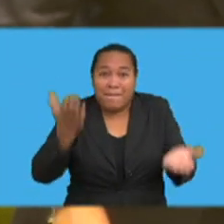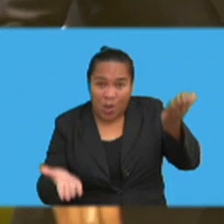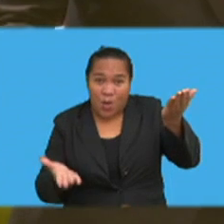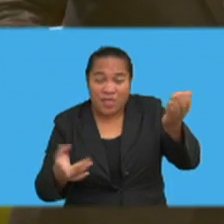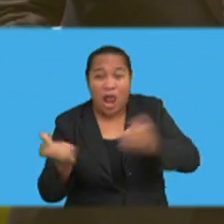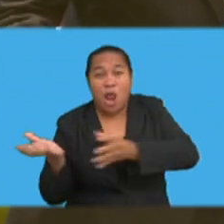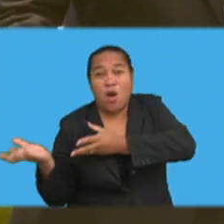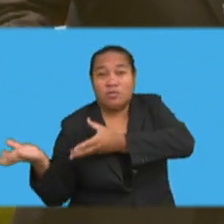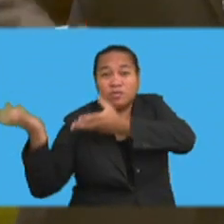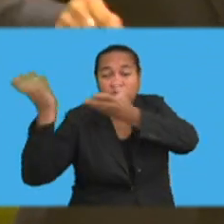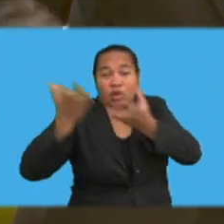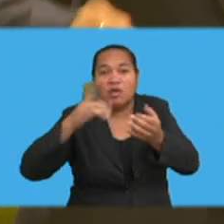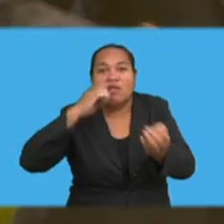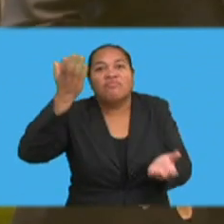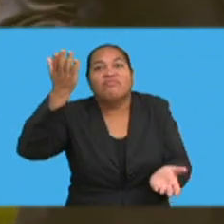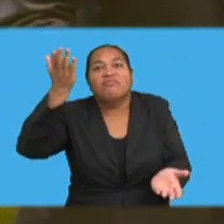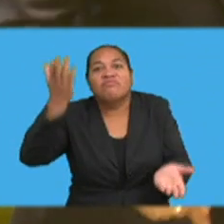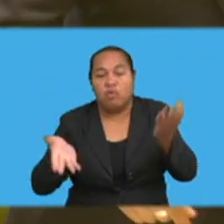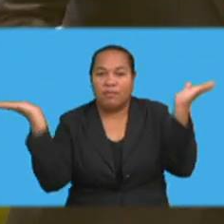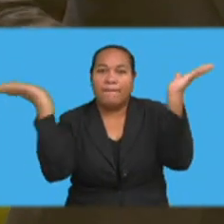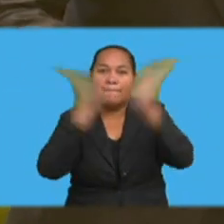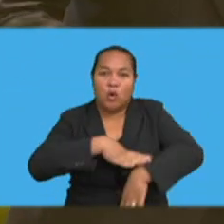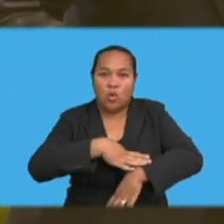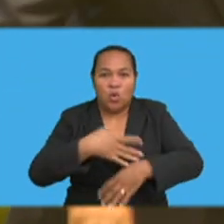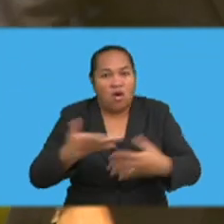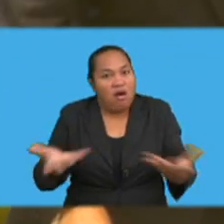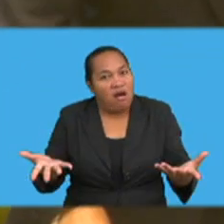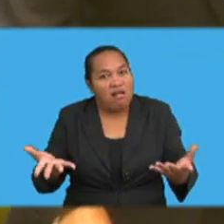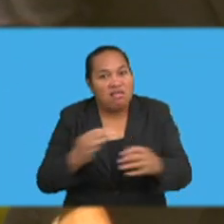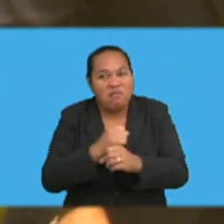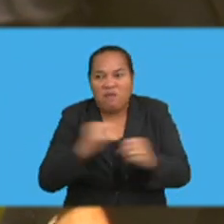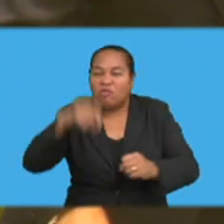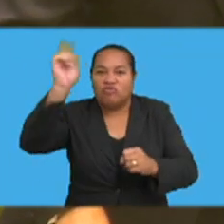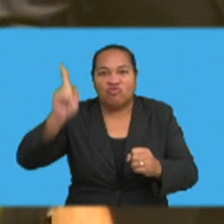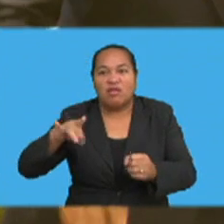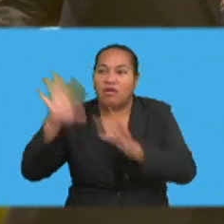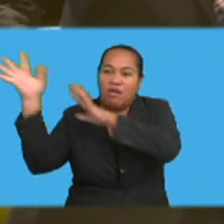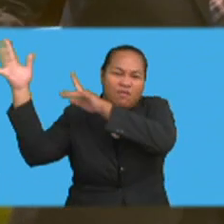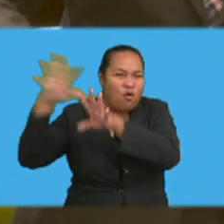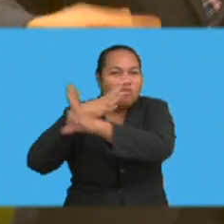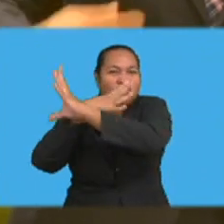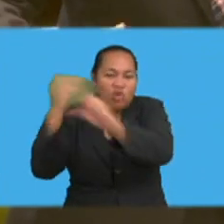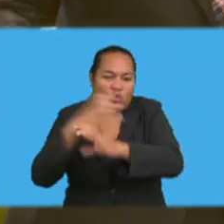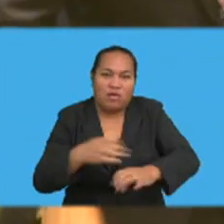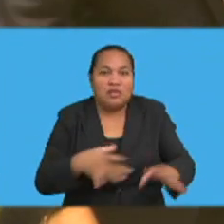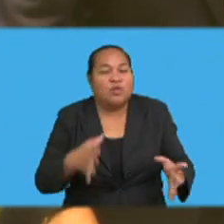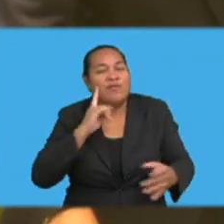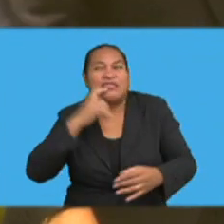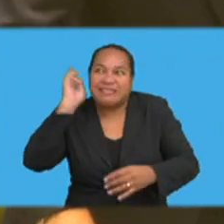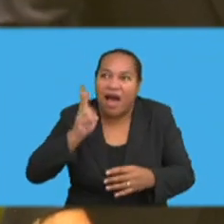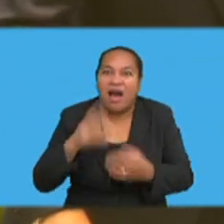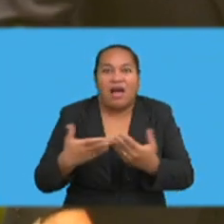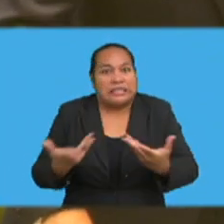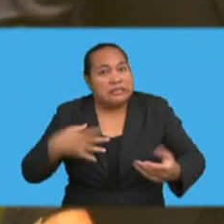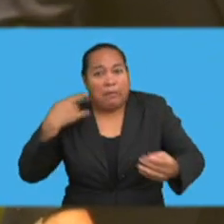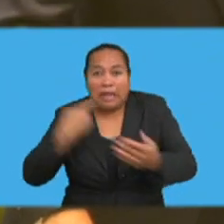will result in partial or total collapse of the power system, meaning the restoration process has to be restarted all over again.